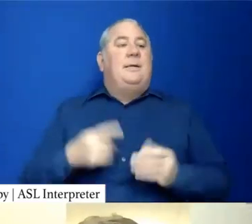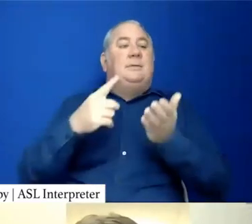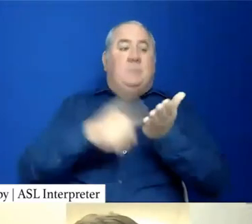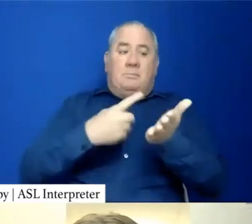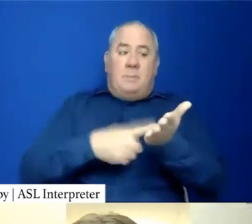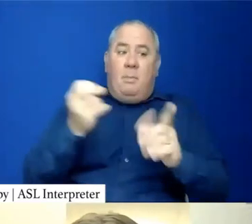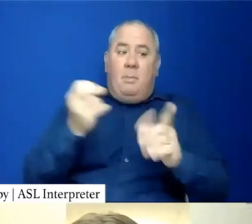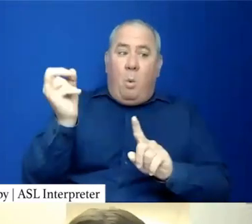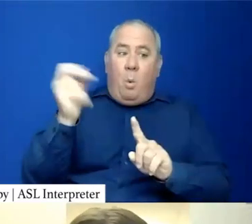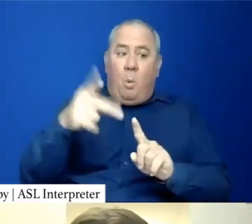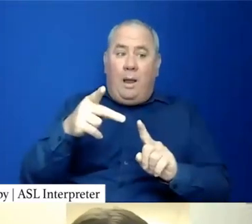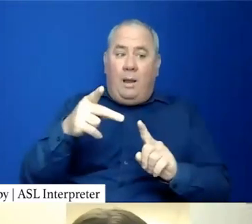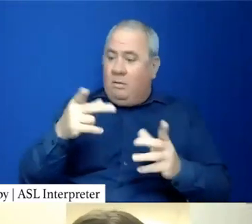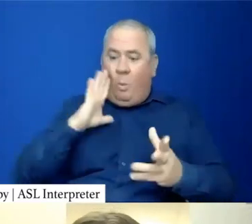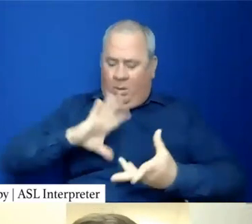of.